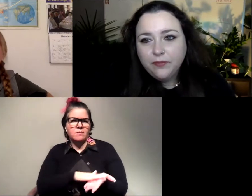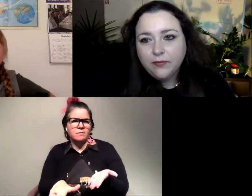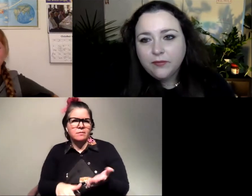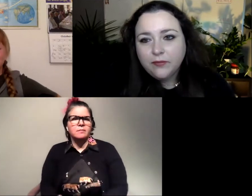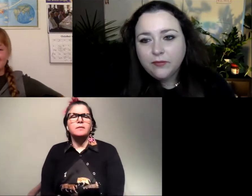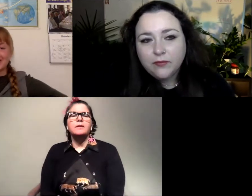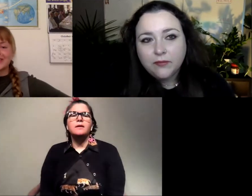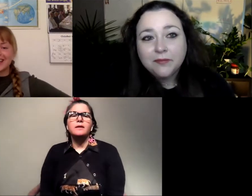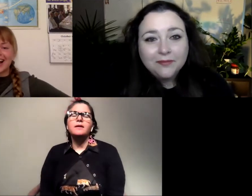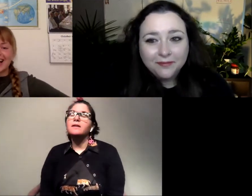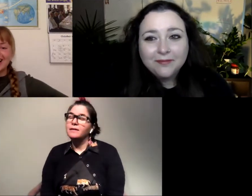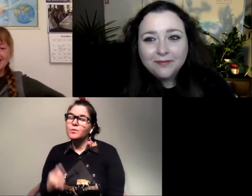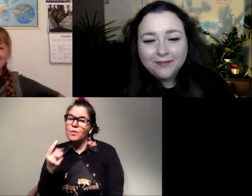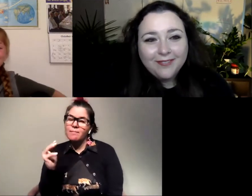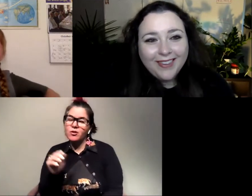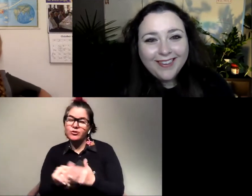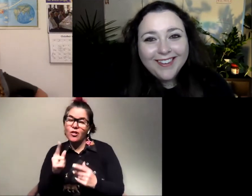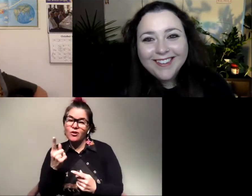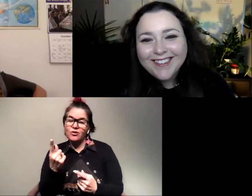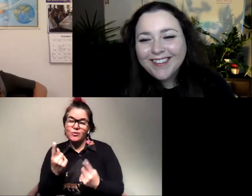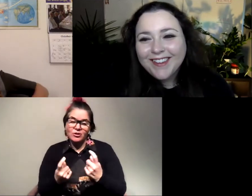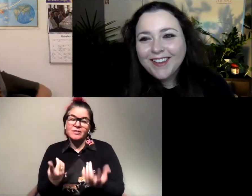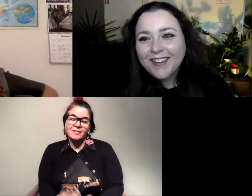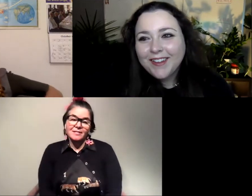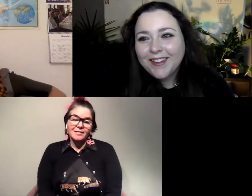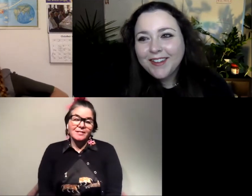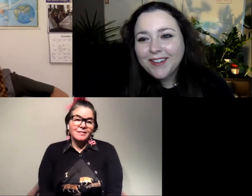$1 million question. Yeah.